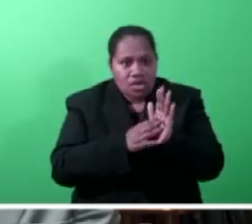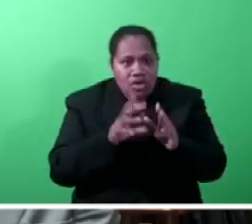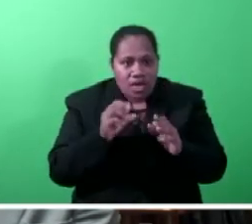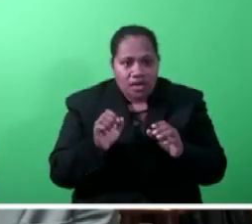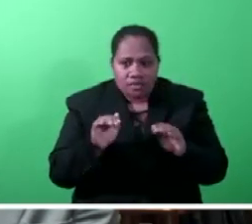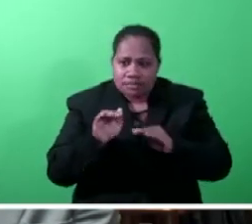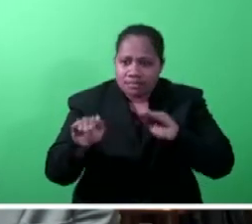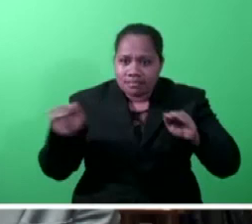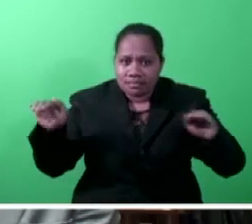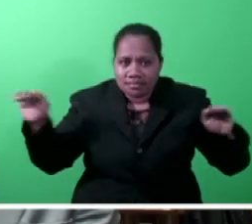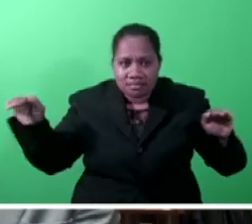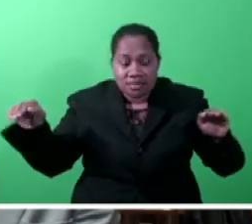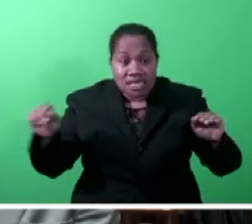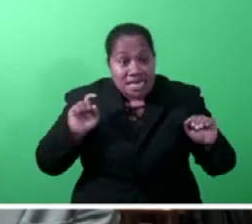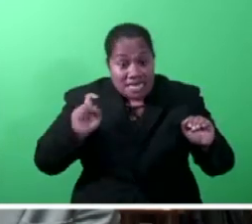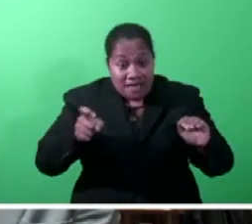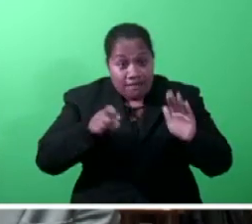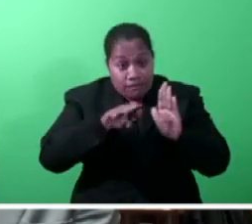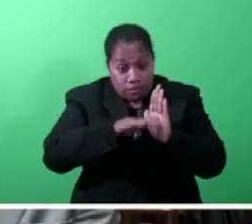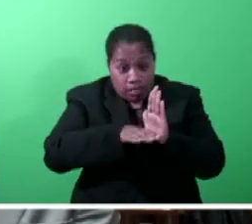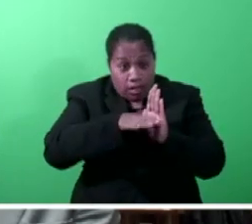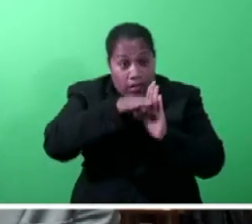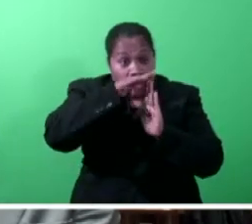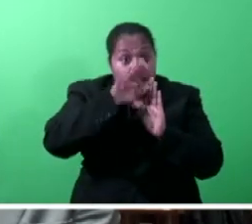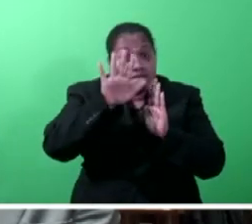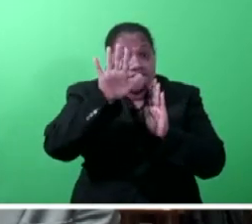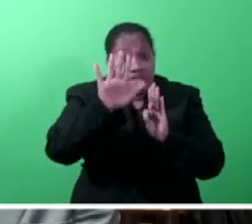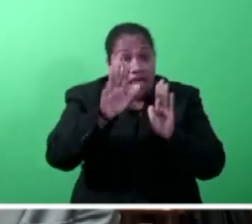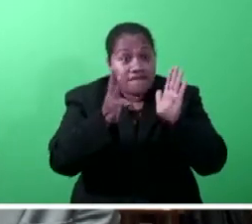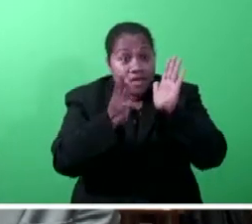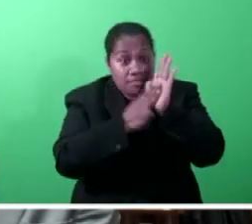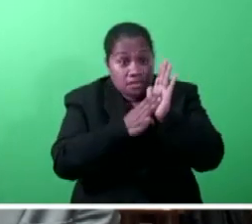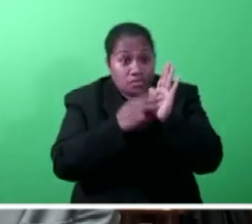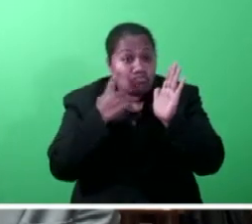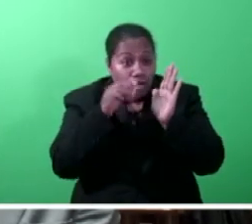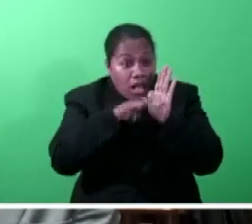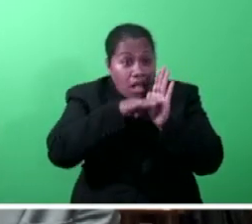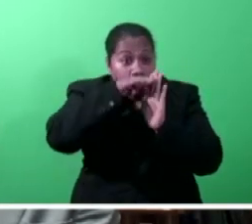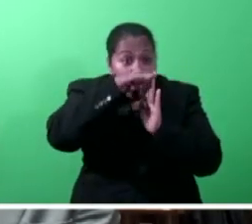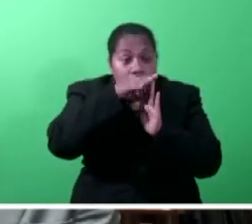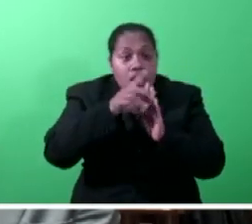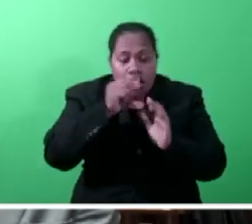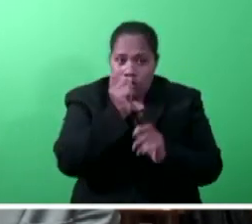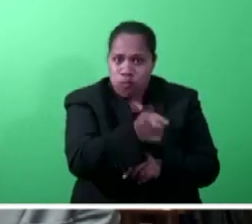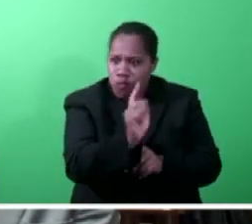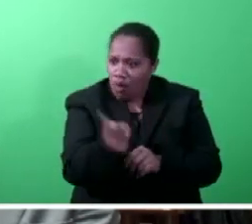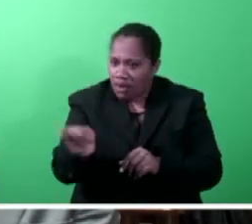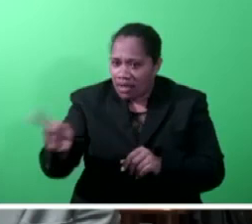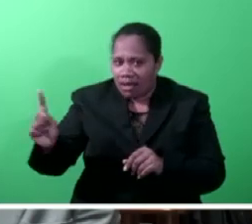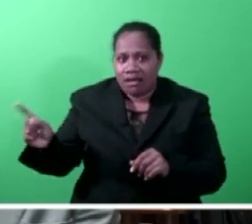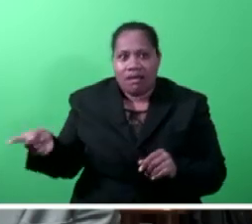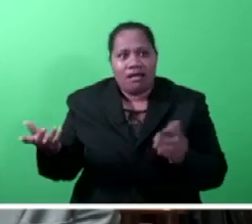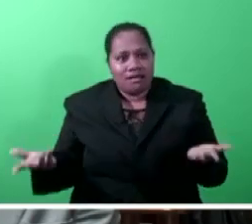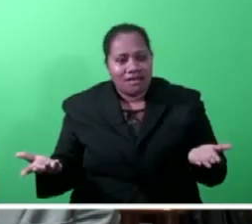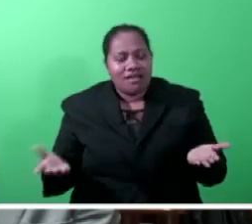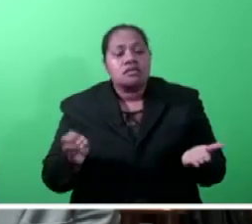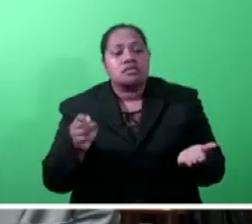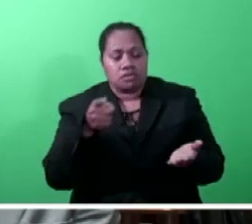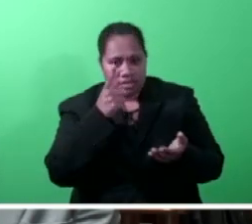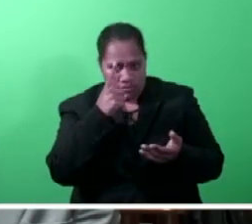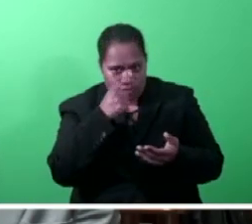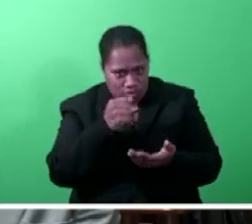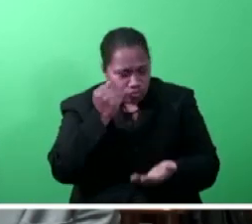then a warning is issued. So when a warning is issued, you can be sure that there's a high likelihood of a flood taking